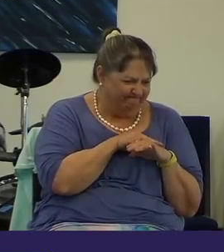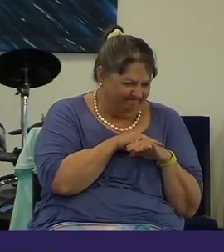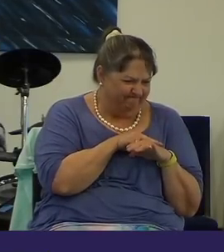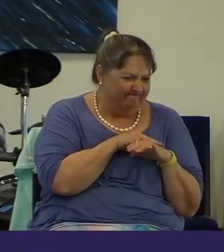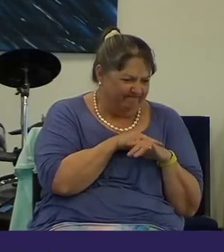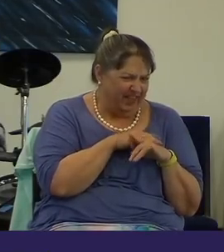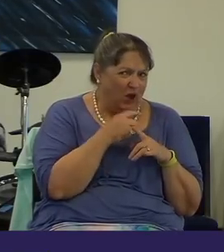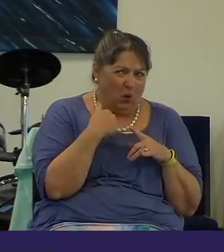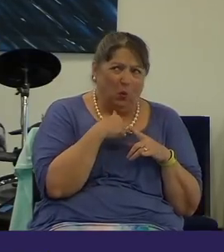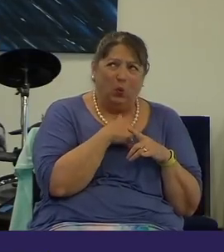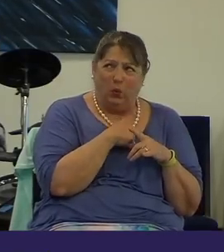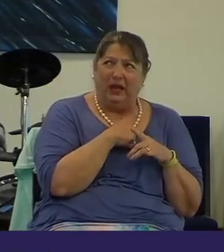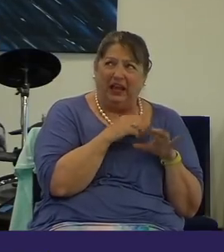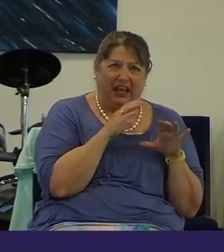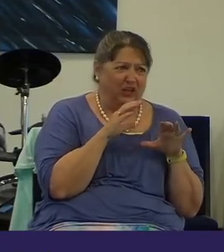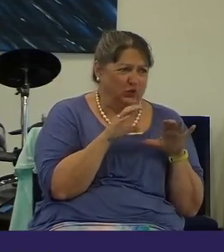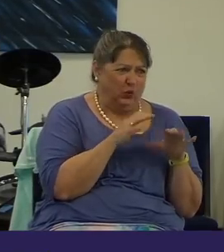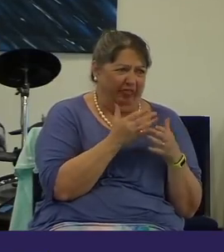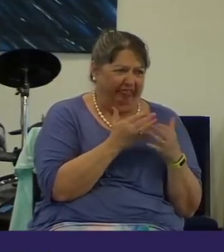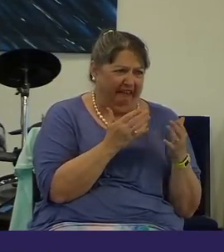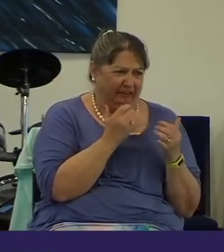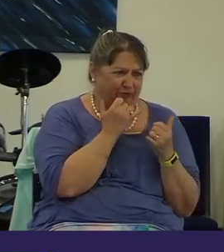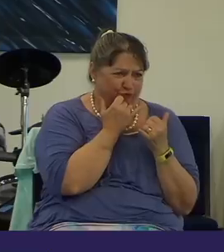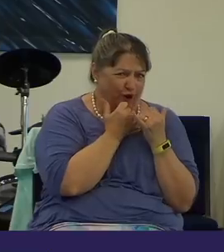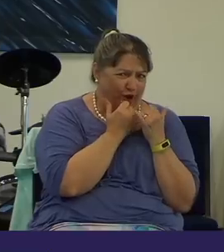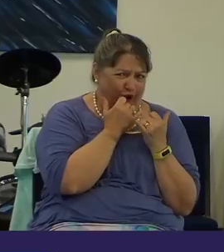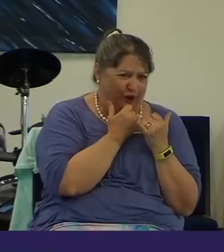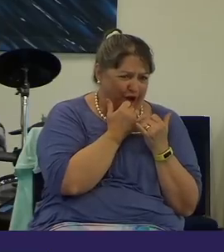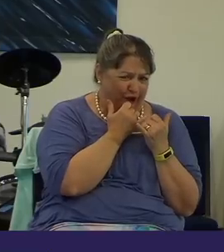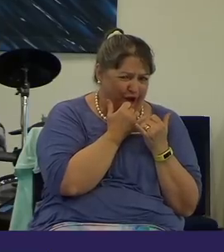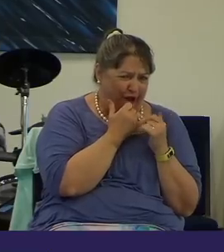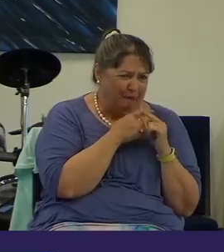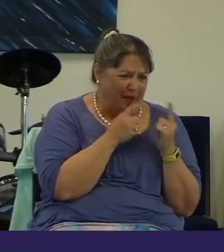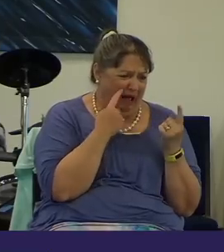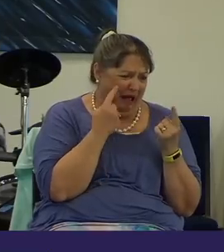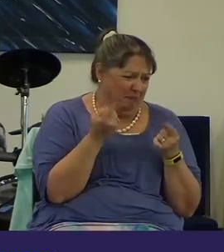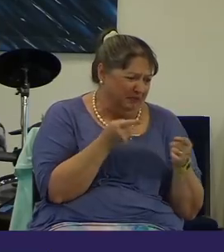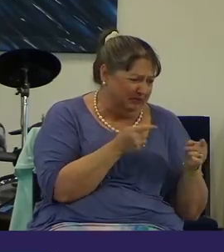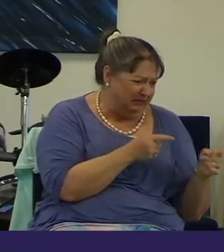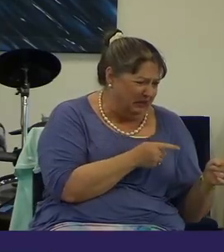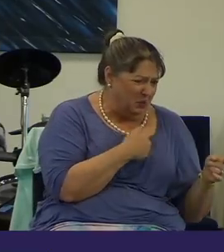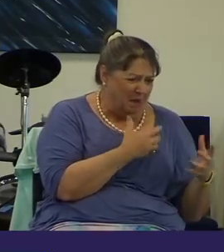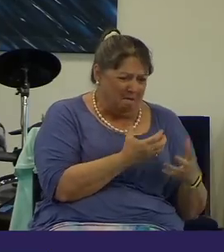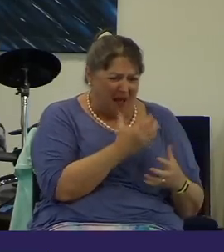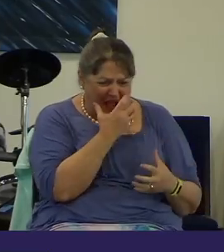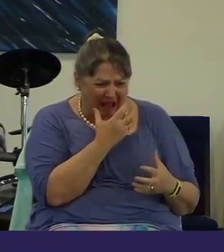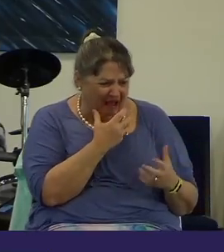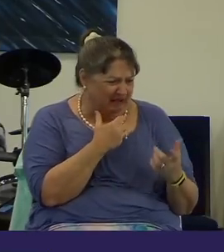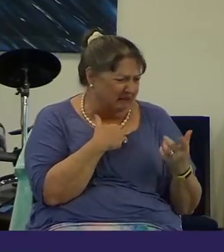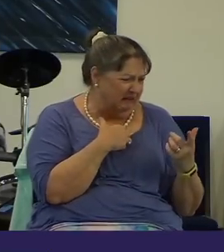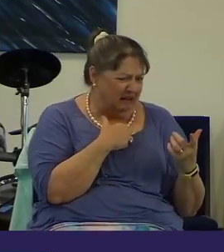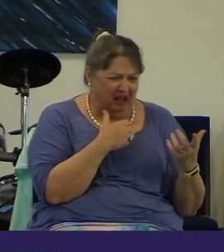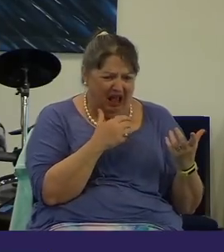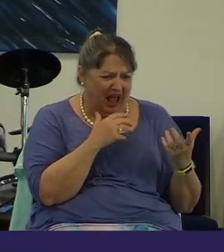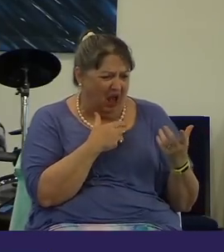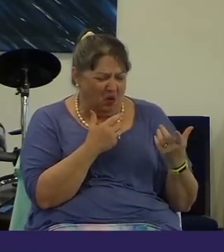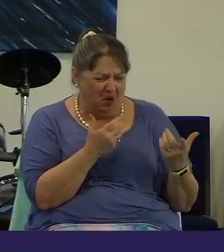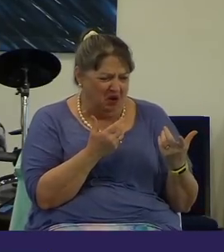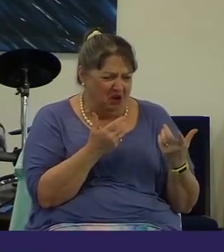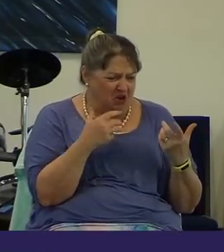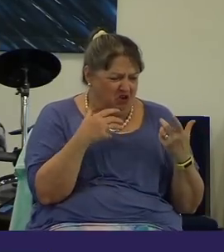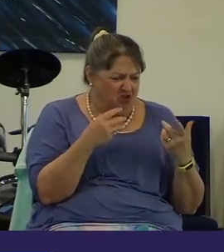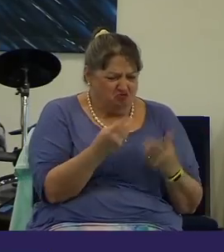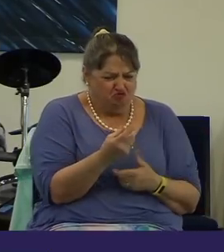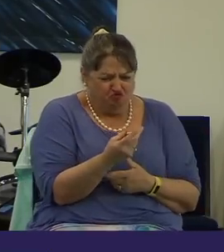do things sometimes, not because we want to, but just because it happens. Like we get really mad because our doll's dress won't go